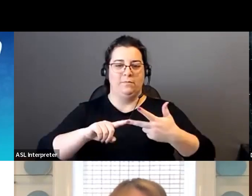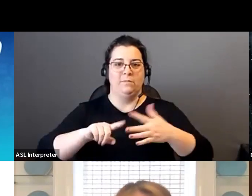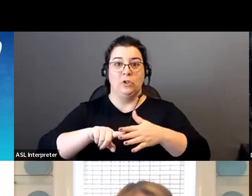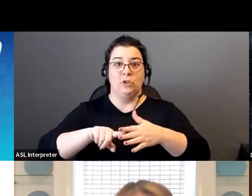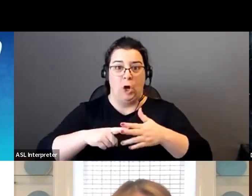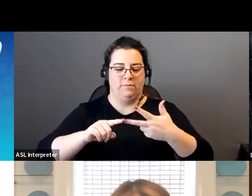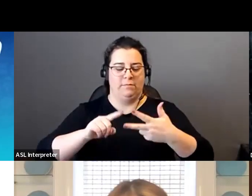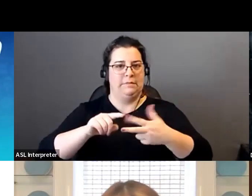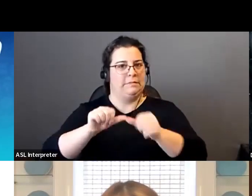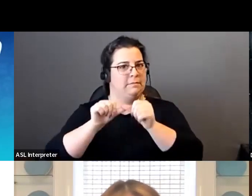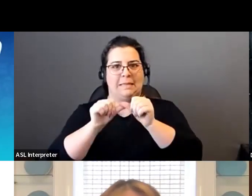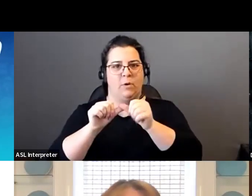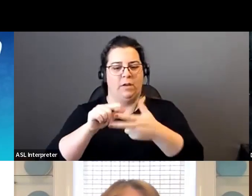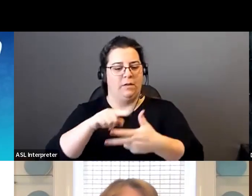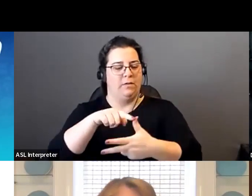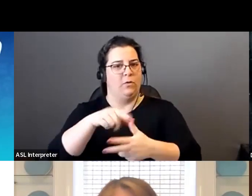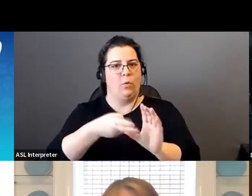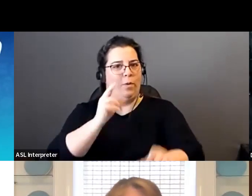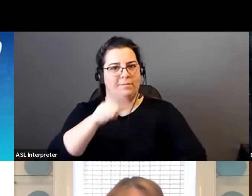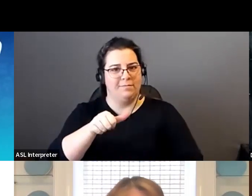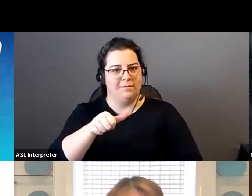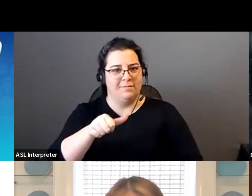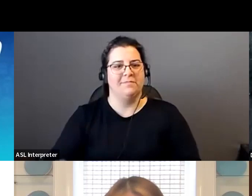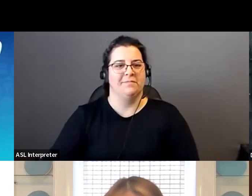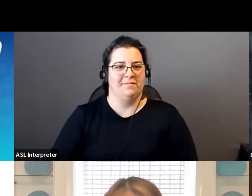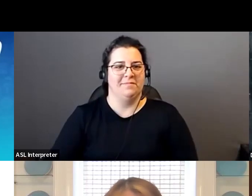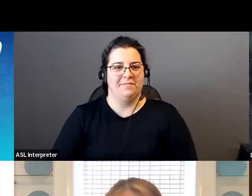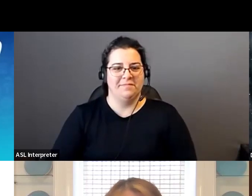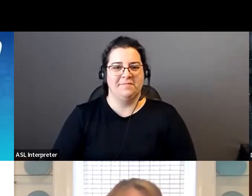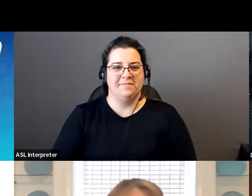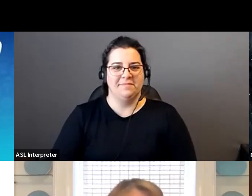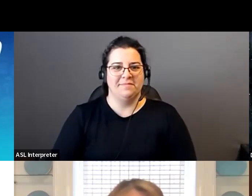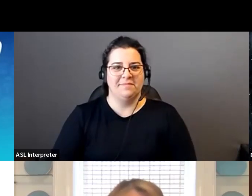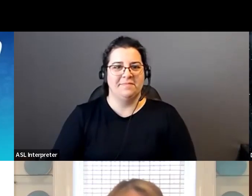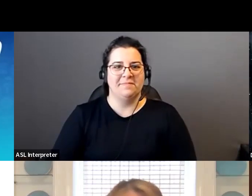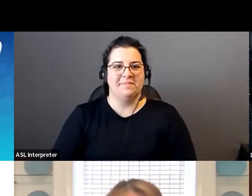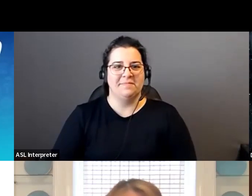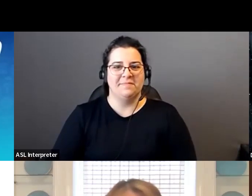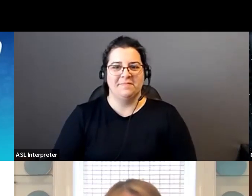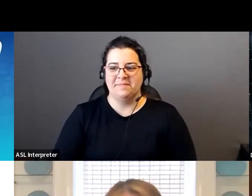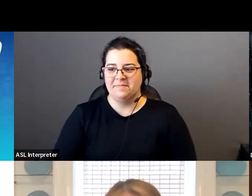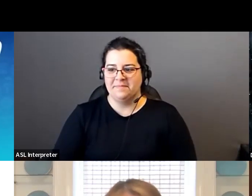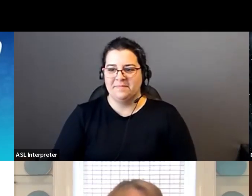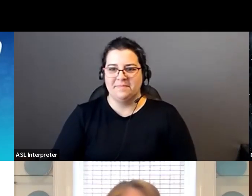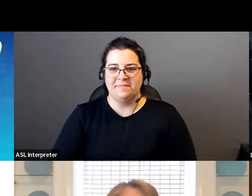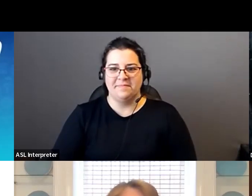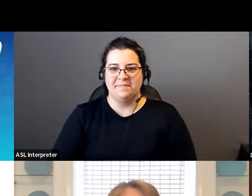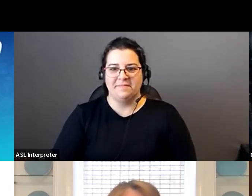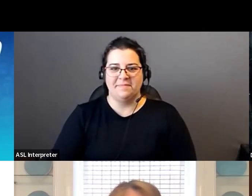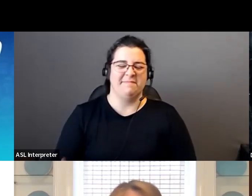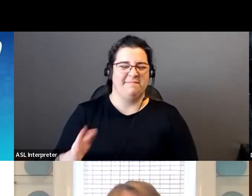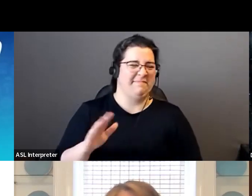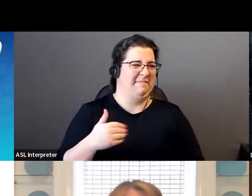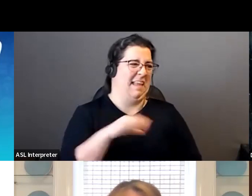I have another sort of very practical question. Good. I know that very often I'll